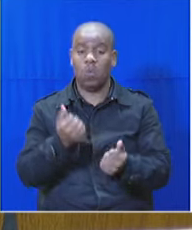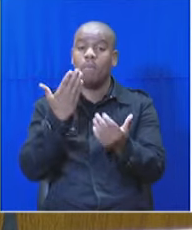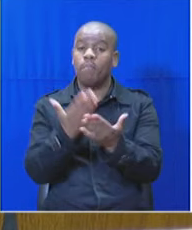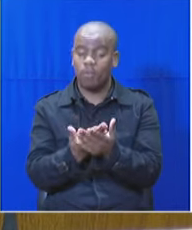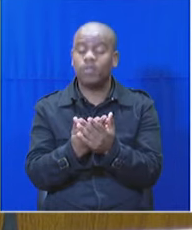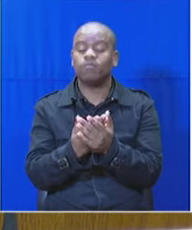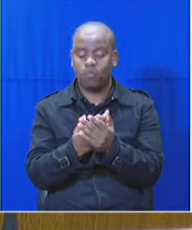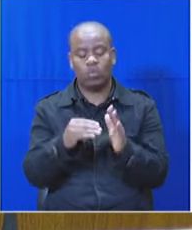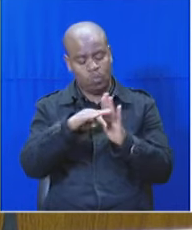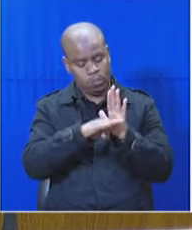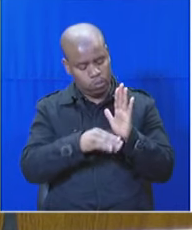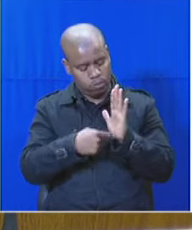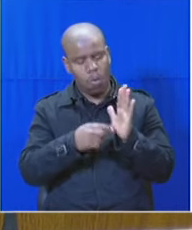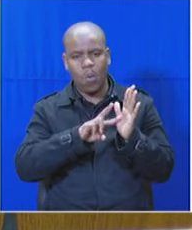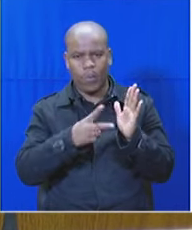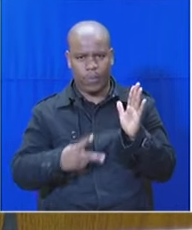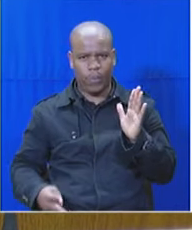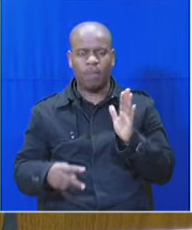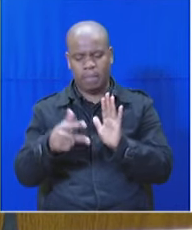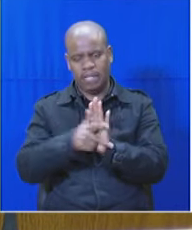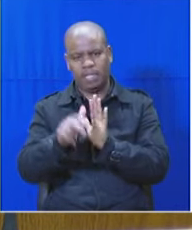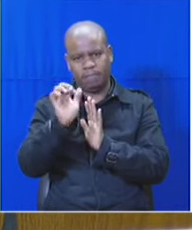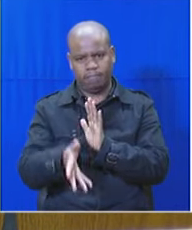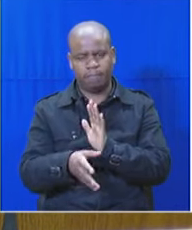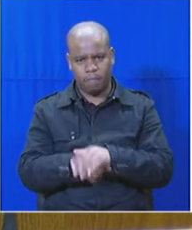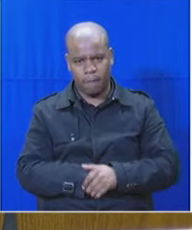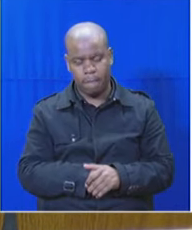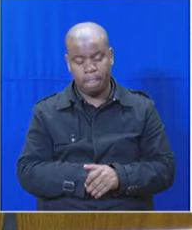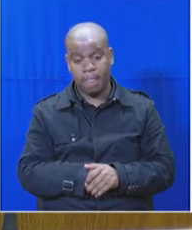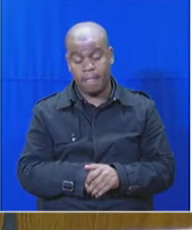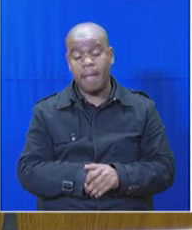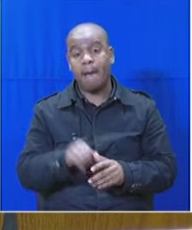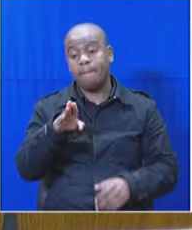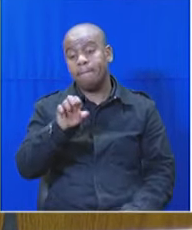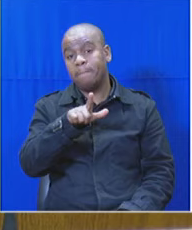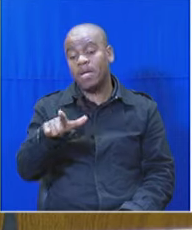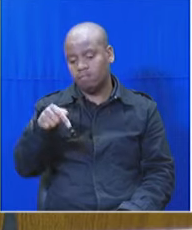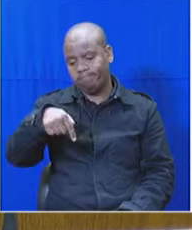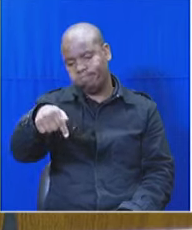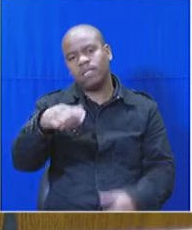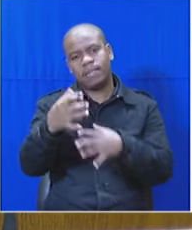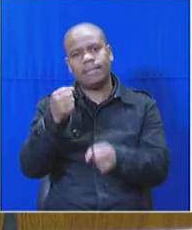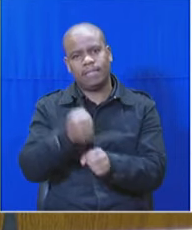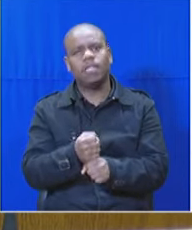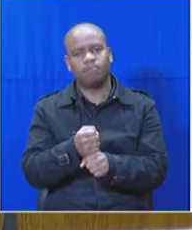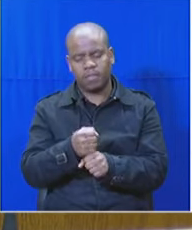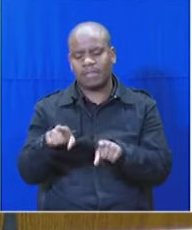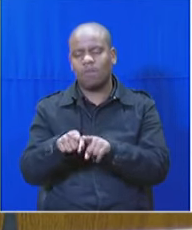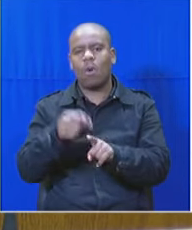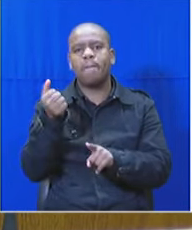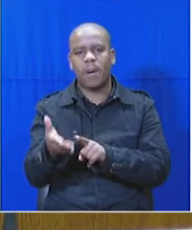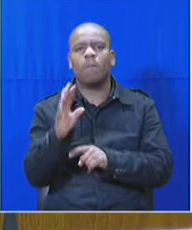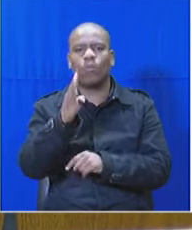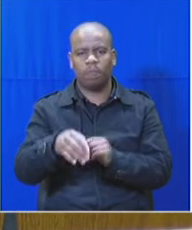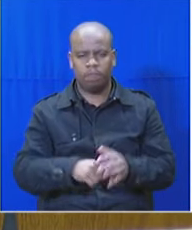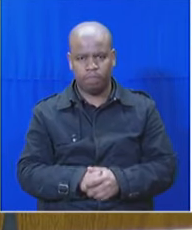amendment to the Communal Property Associations Act. The relevant bill will be submitted to the House this year as well. Here,